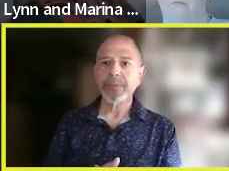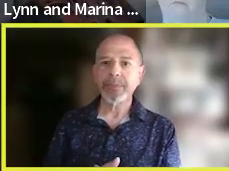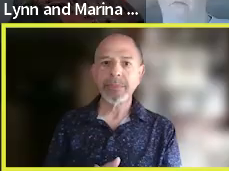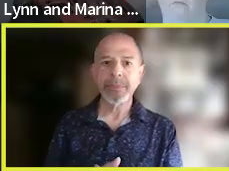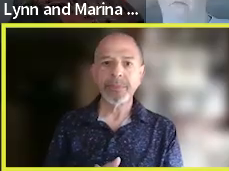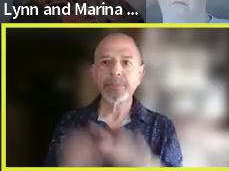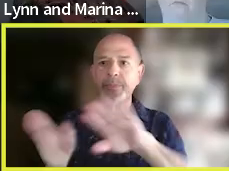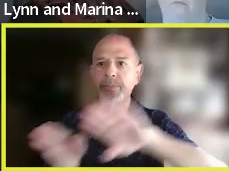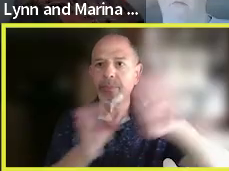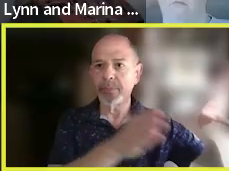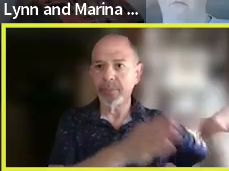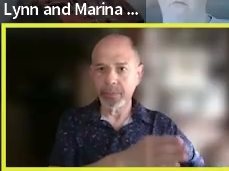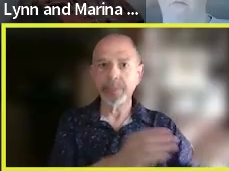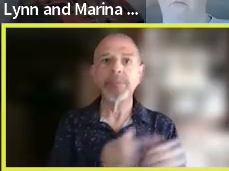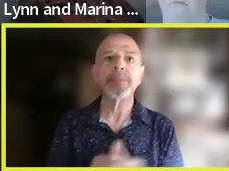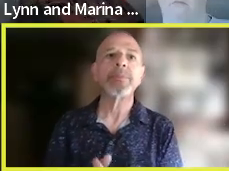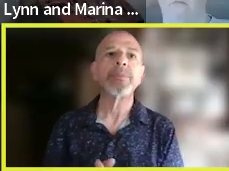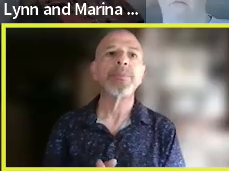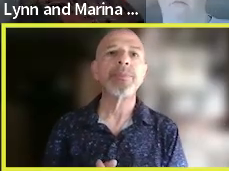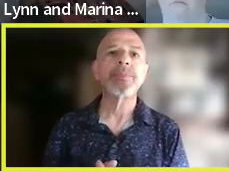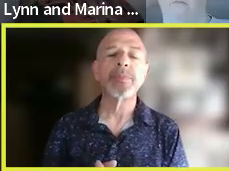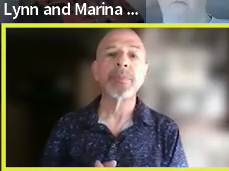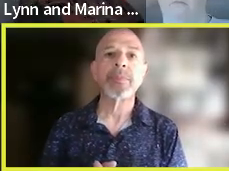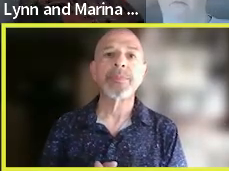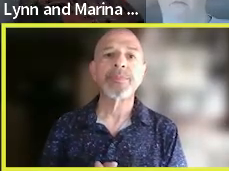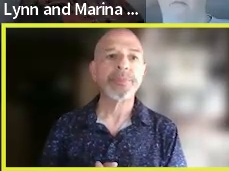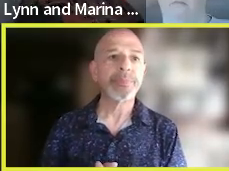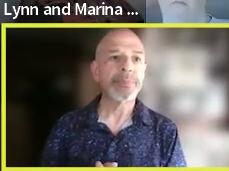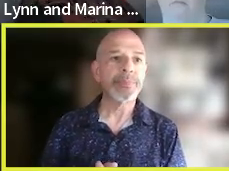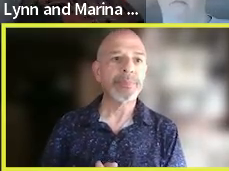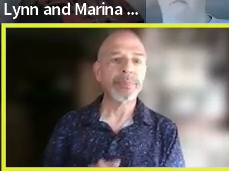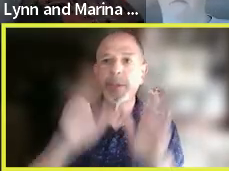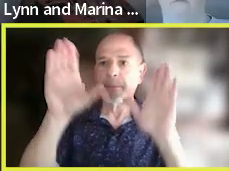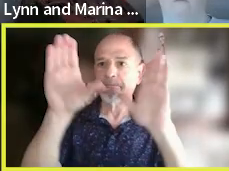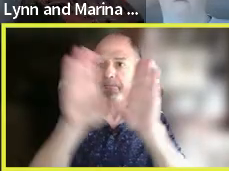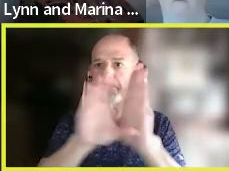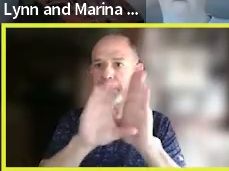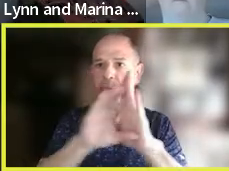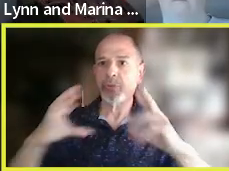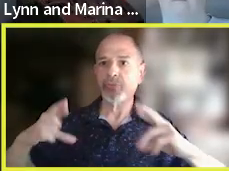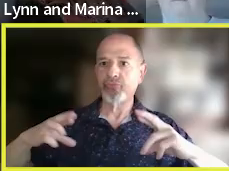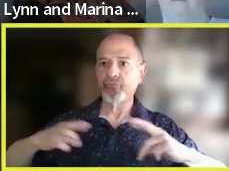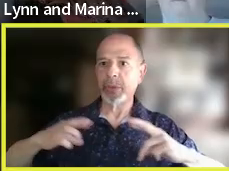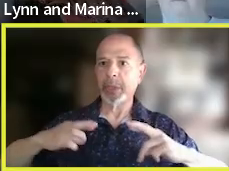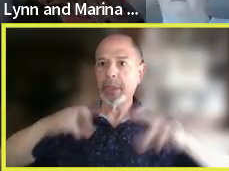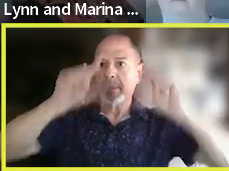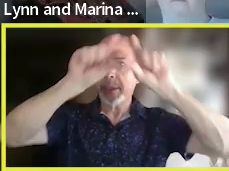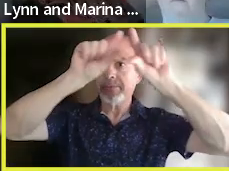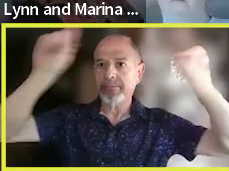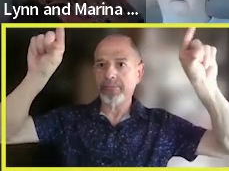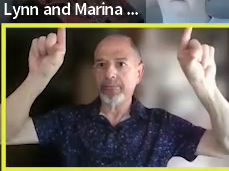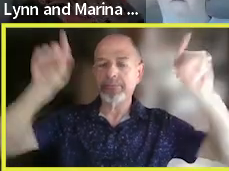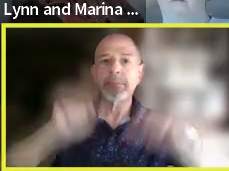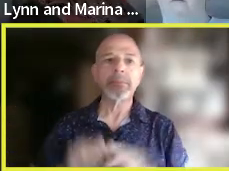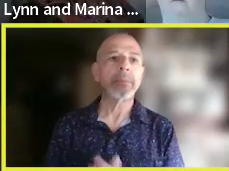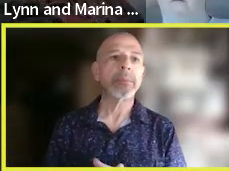Okay, who's going next? Who has to talk Ready? now? Okay. Oh, all right, here we go. We all need to process Sue leaving.